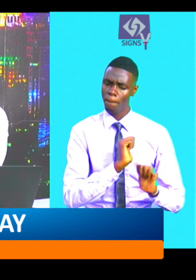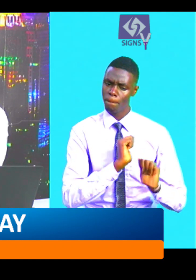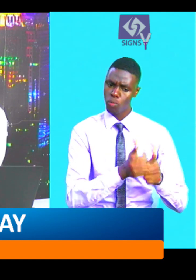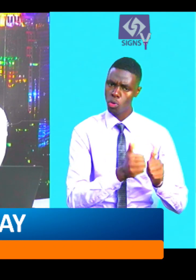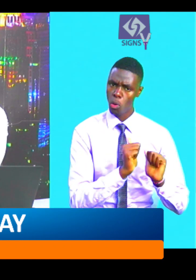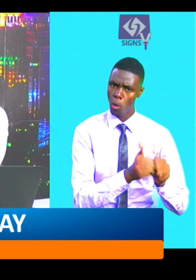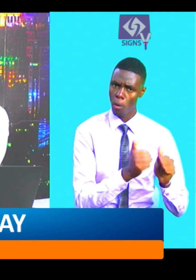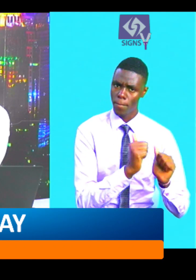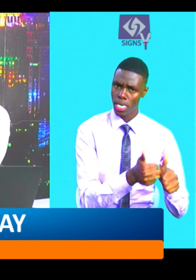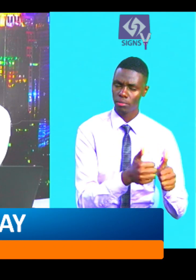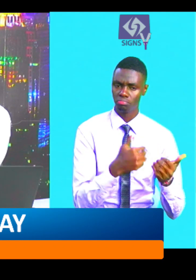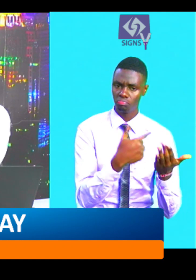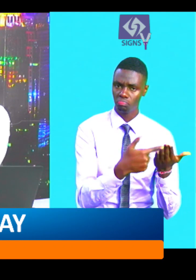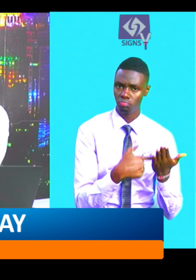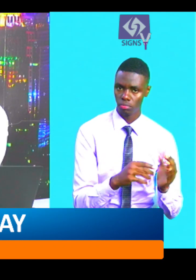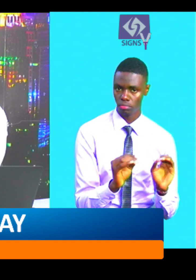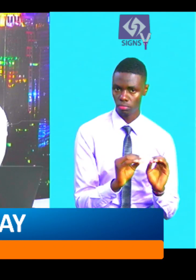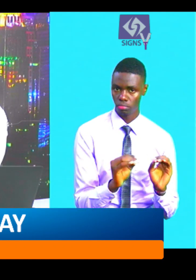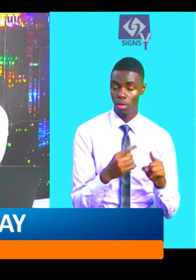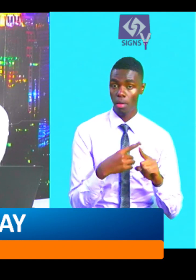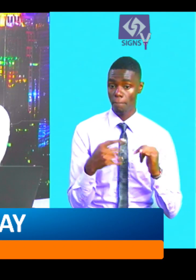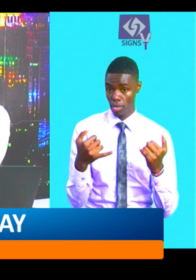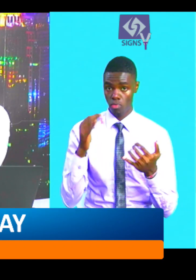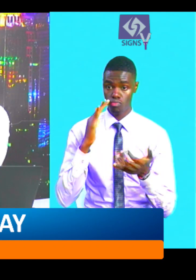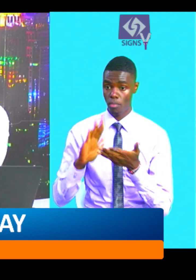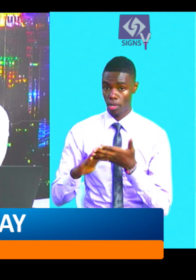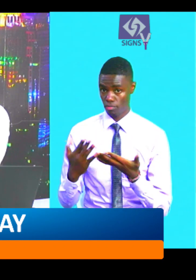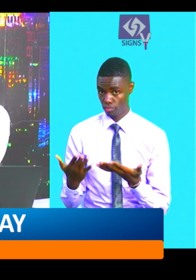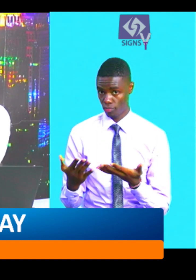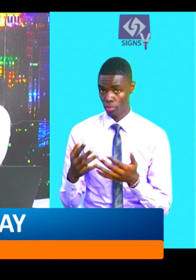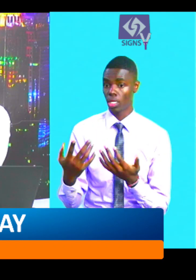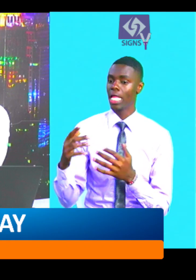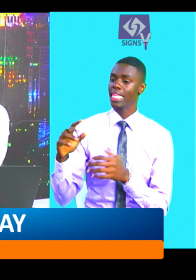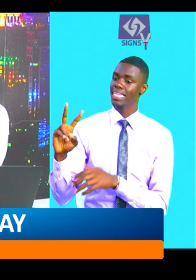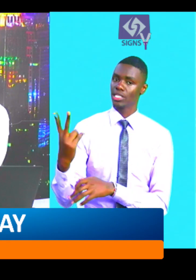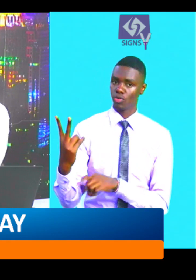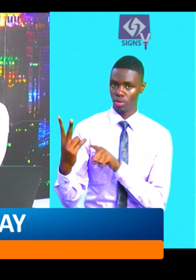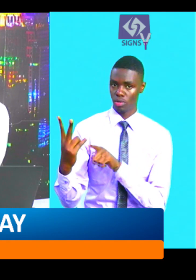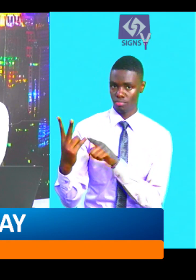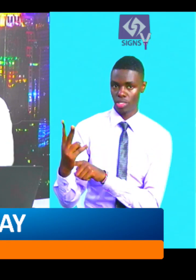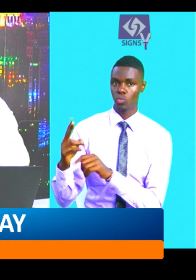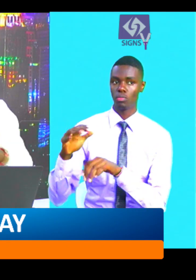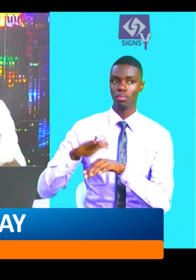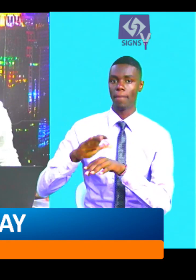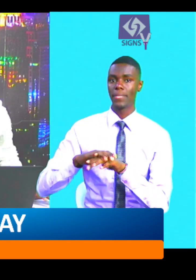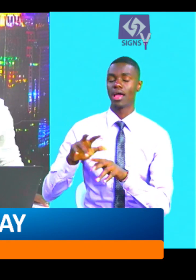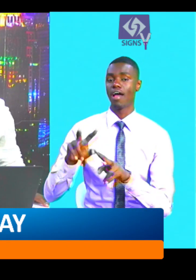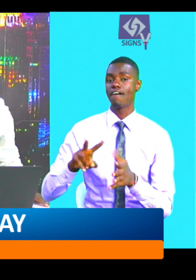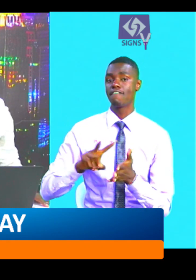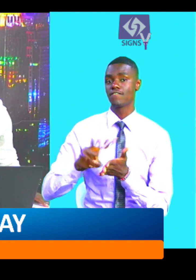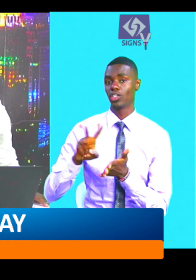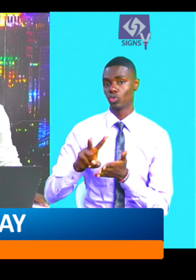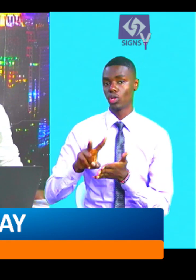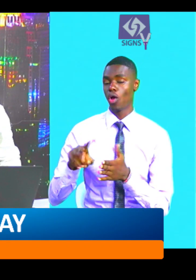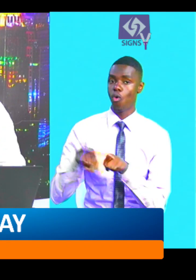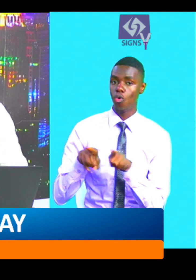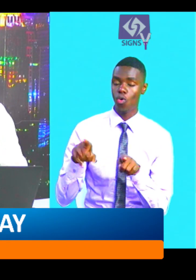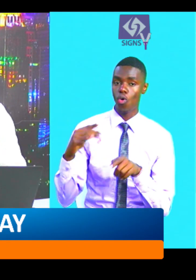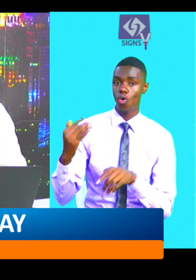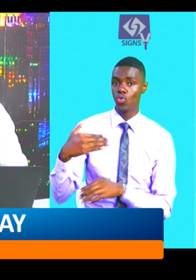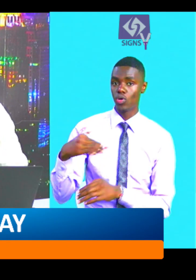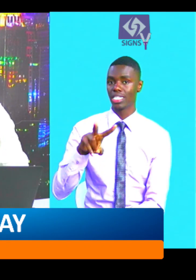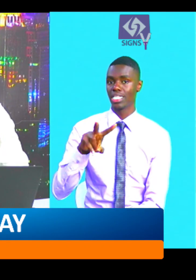And also the people who were tasked with 1.0, you would say that they did not properly carry out the talks,